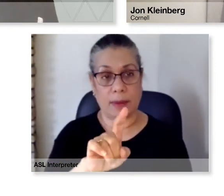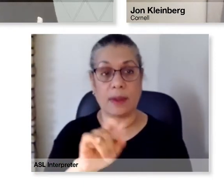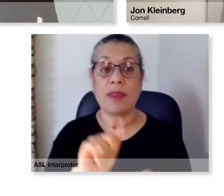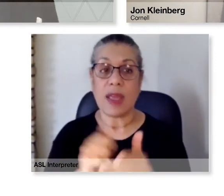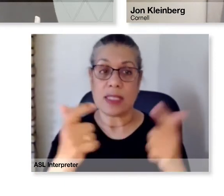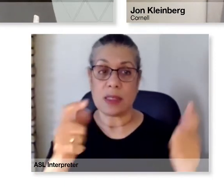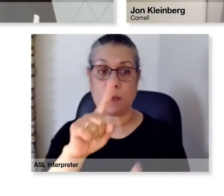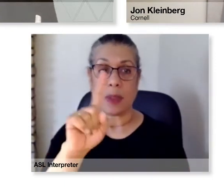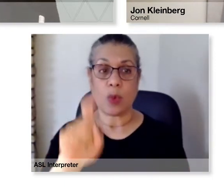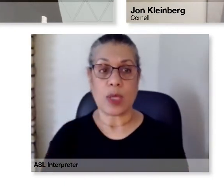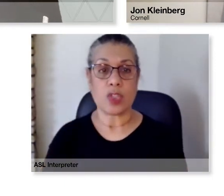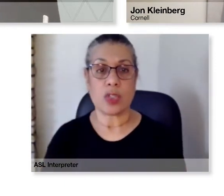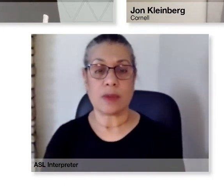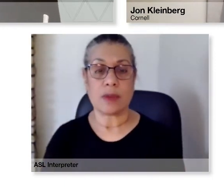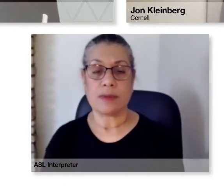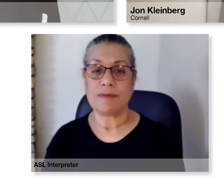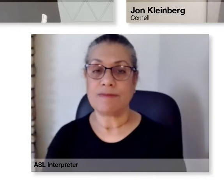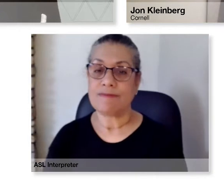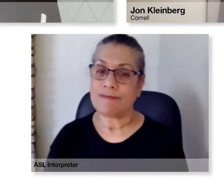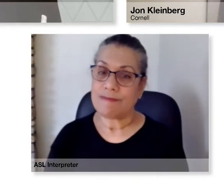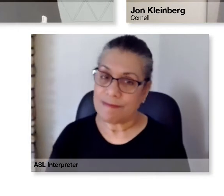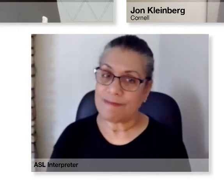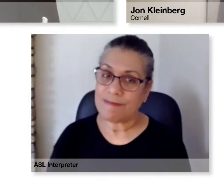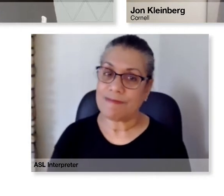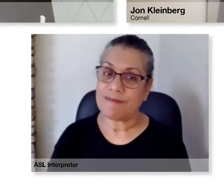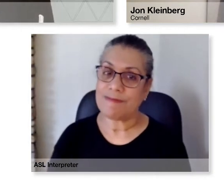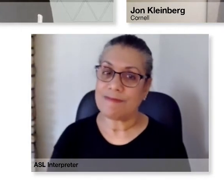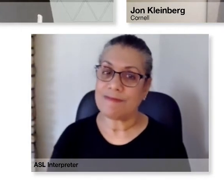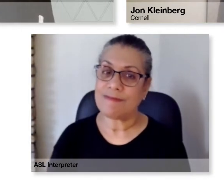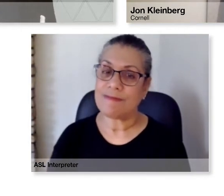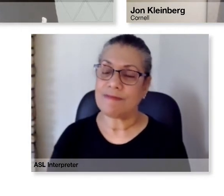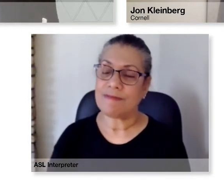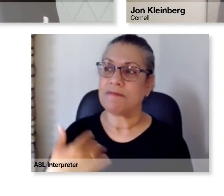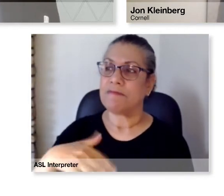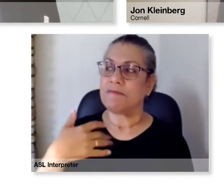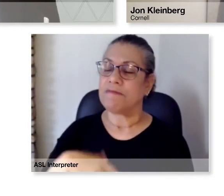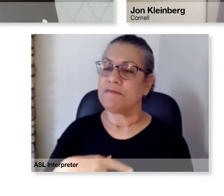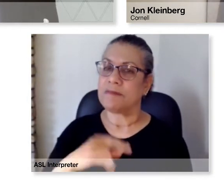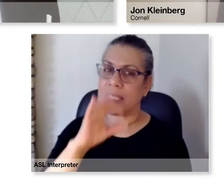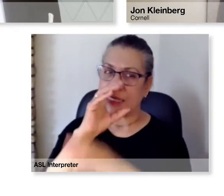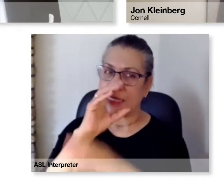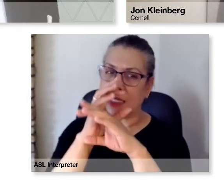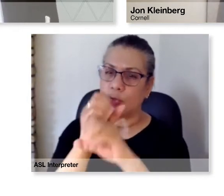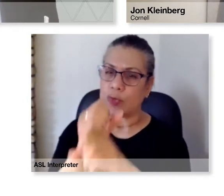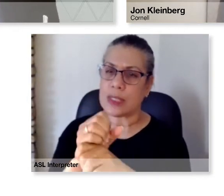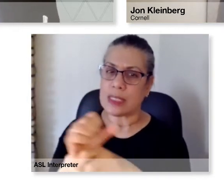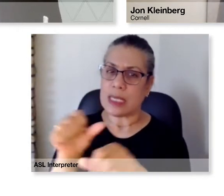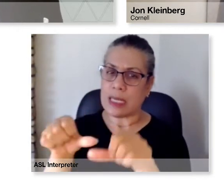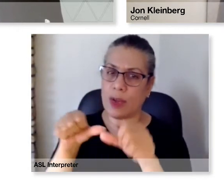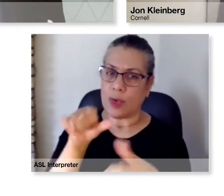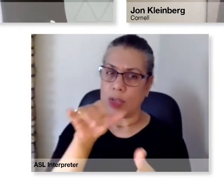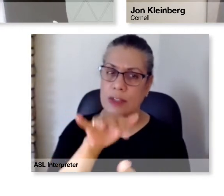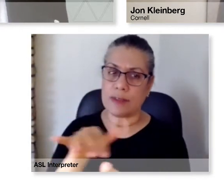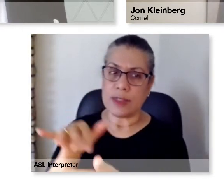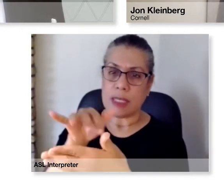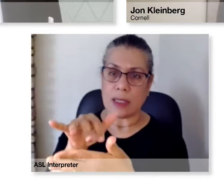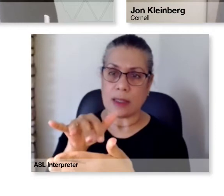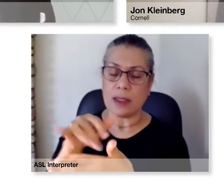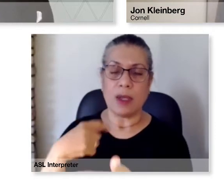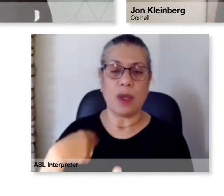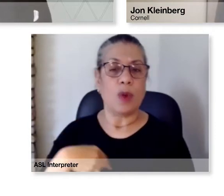Right, thanks. I think it's such a fascinating area, and we don't have a lot of time before